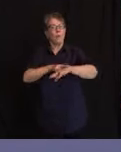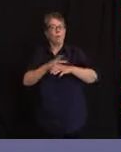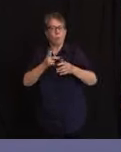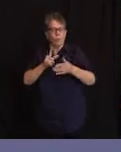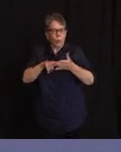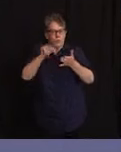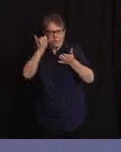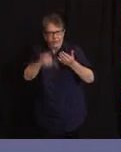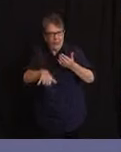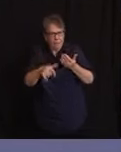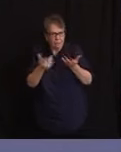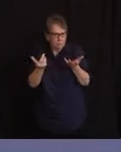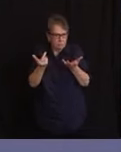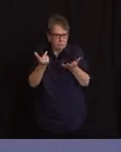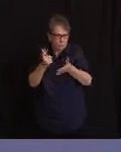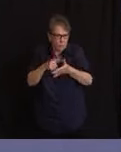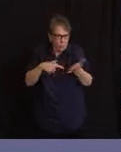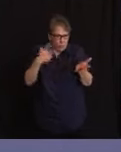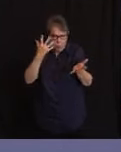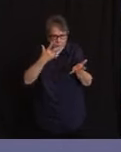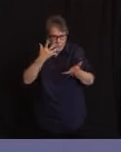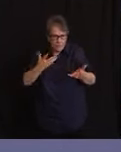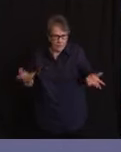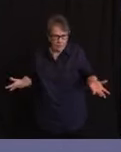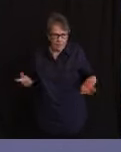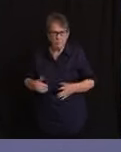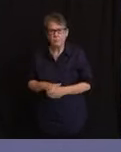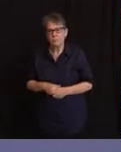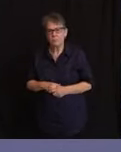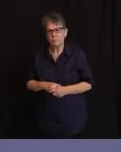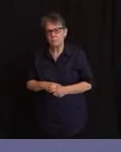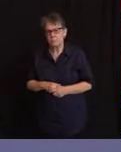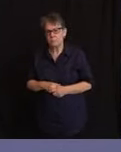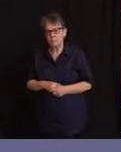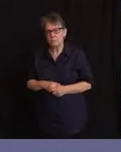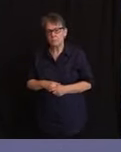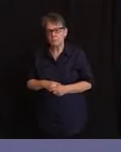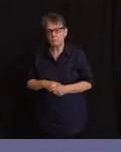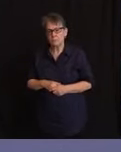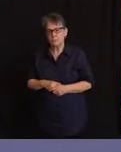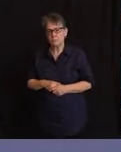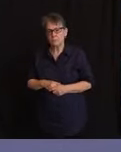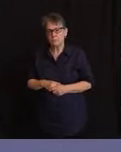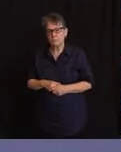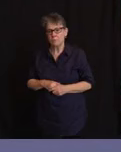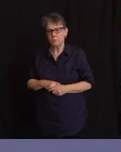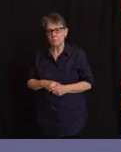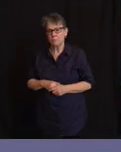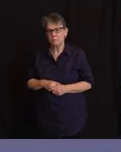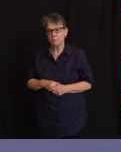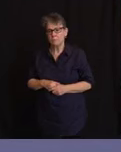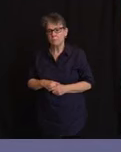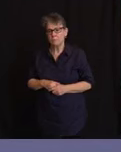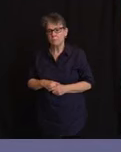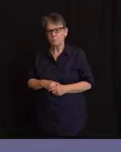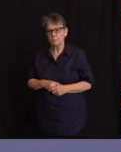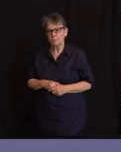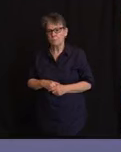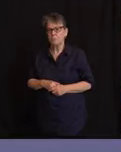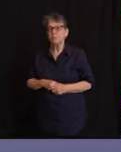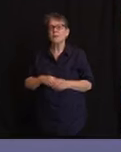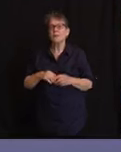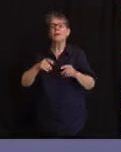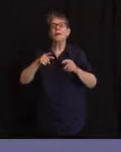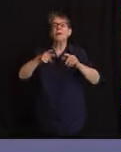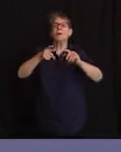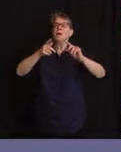large-scale, rapid testing comes a lot faster than the vaccine. I've not heard any expert, and we've tried to